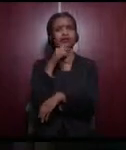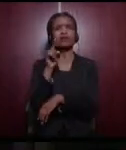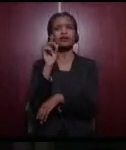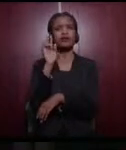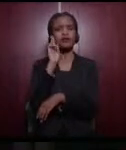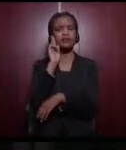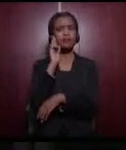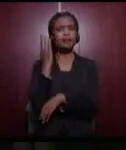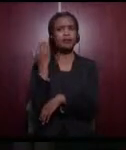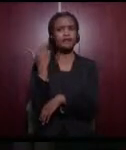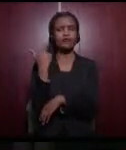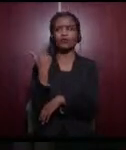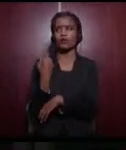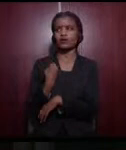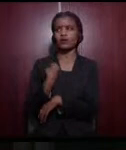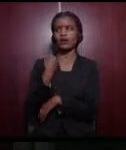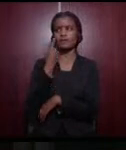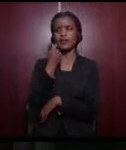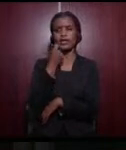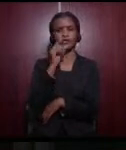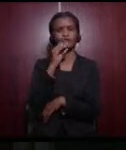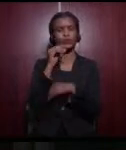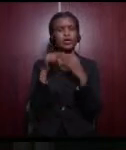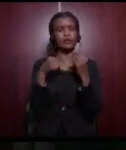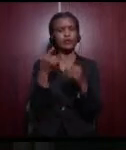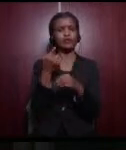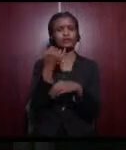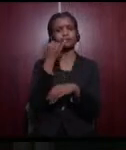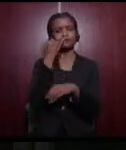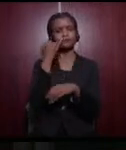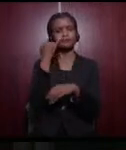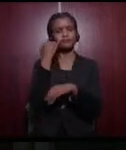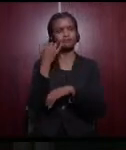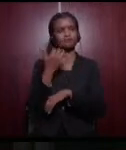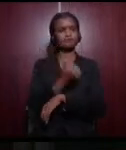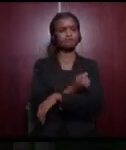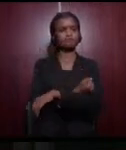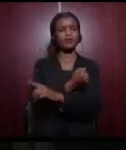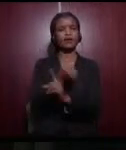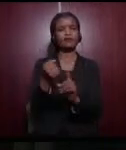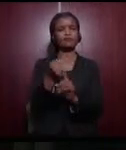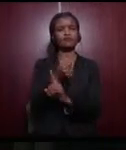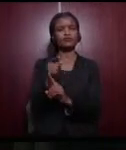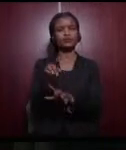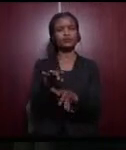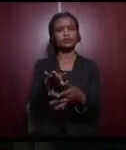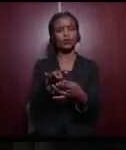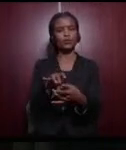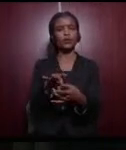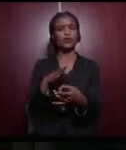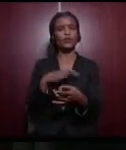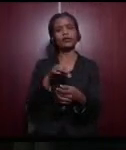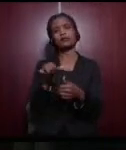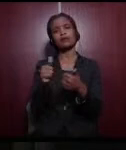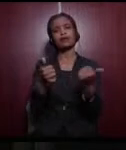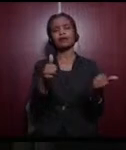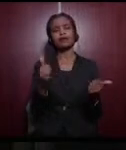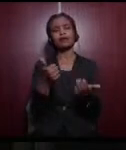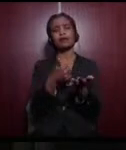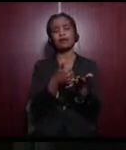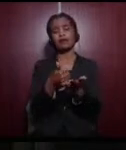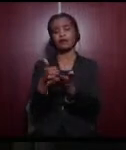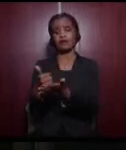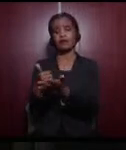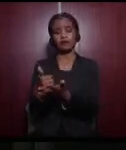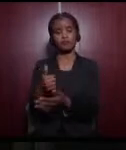an issue of substance abuse and his commitment wanting to assist others. And